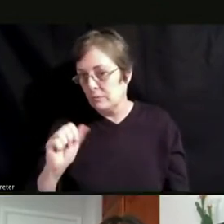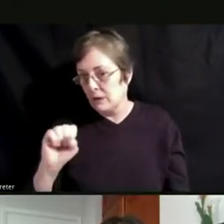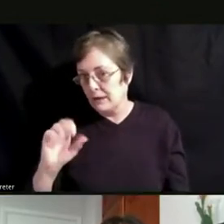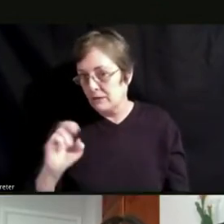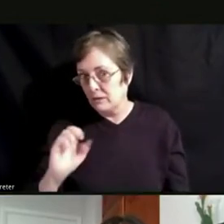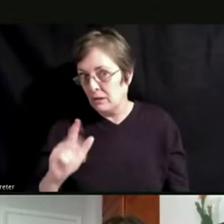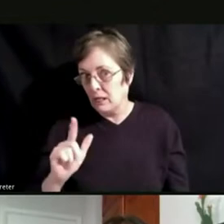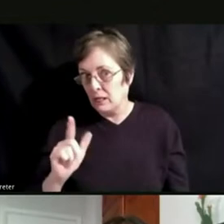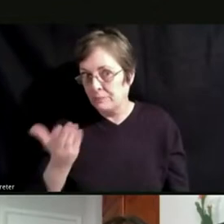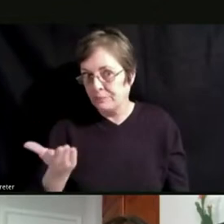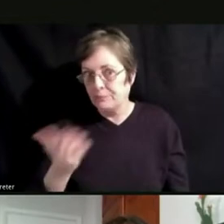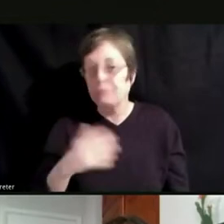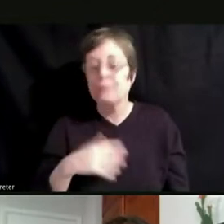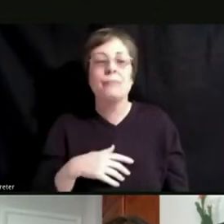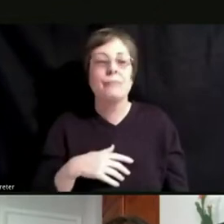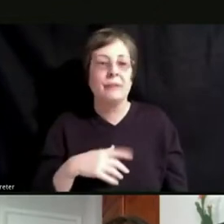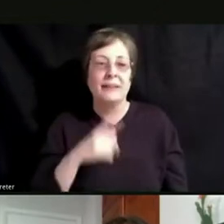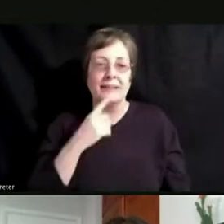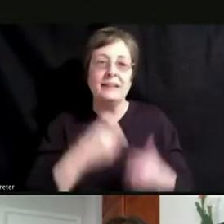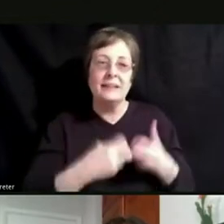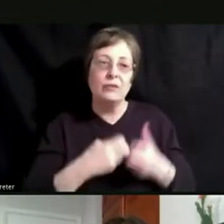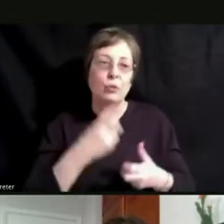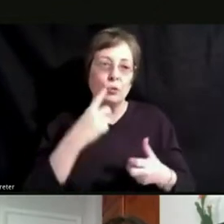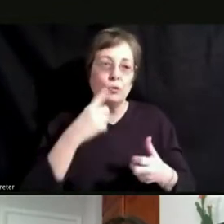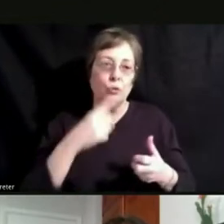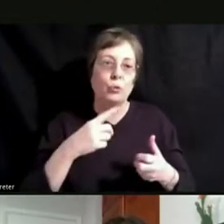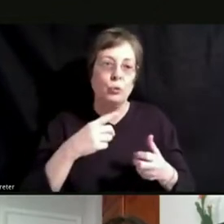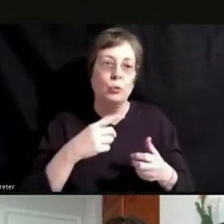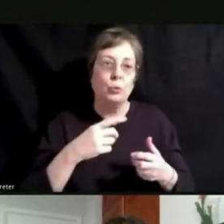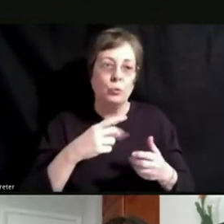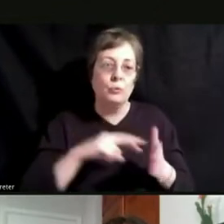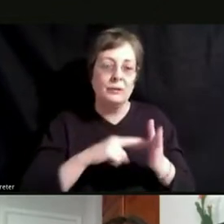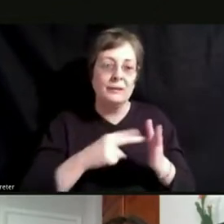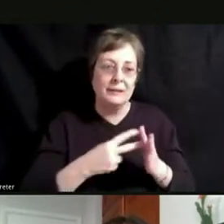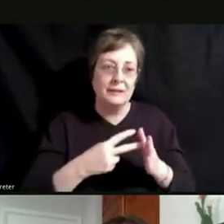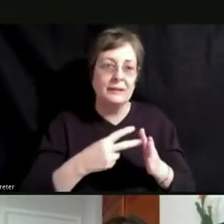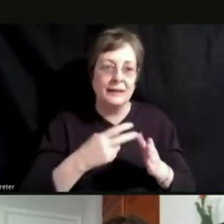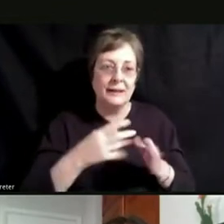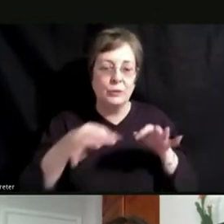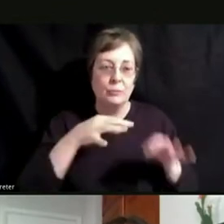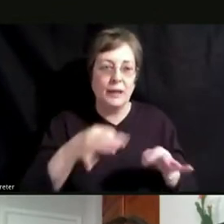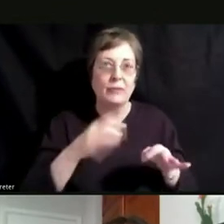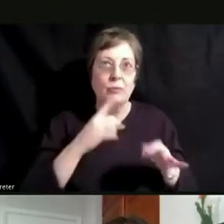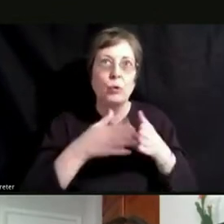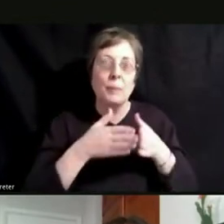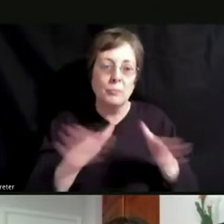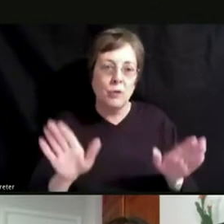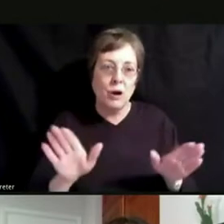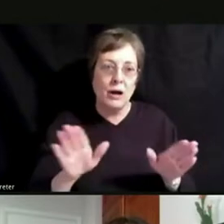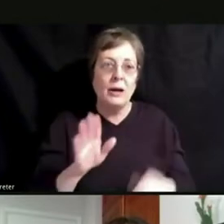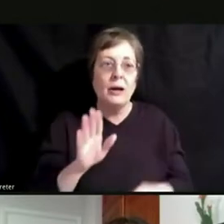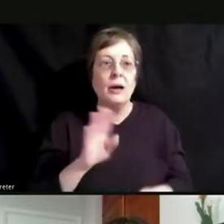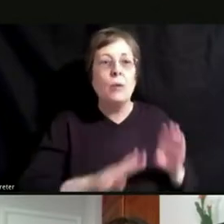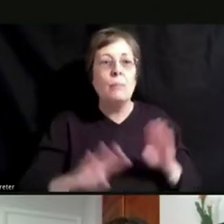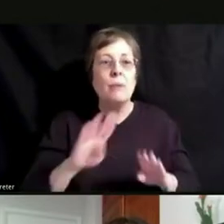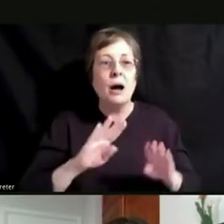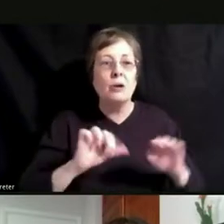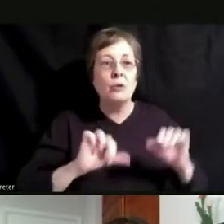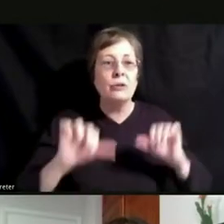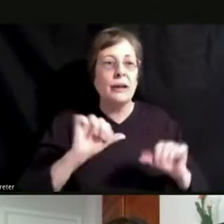That's a very tough one to define. It is a very, very broad industry. So biosciences can really be anything